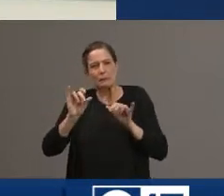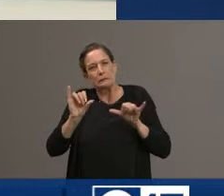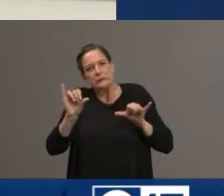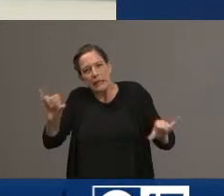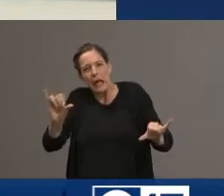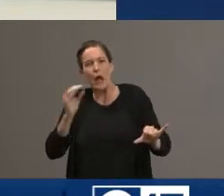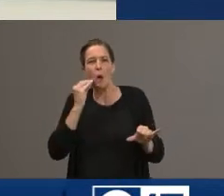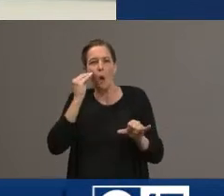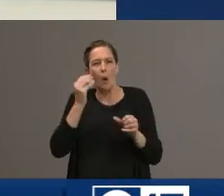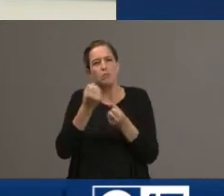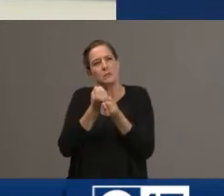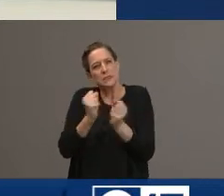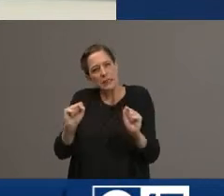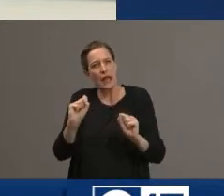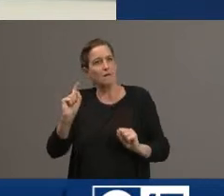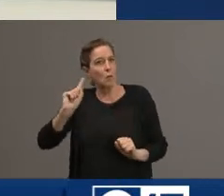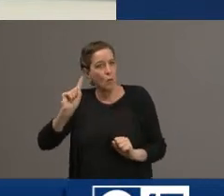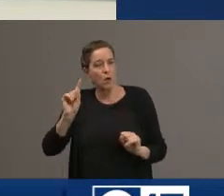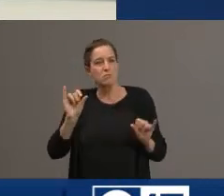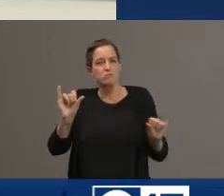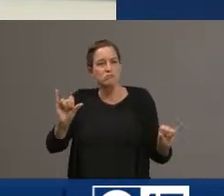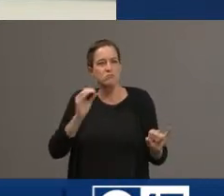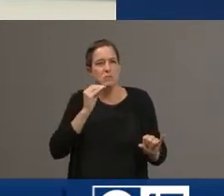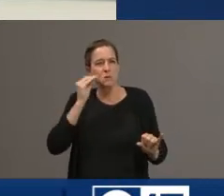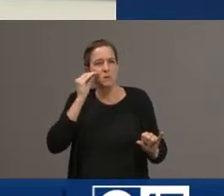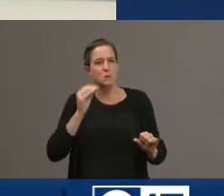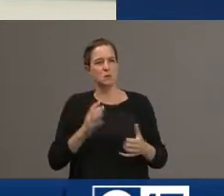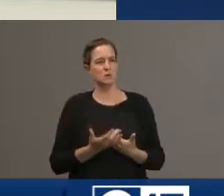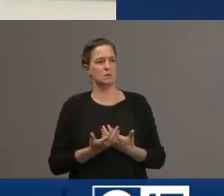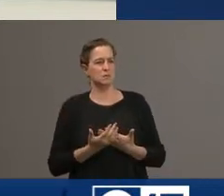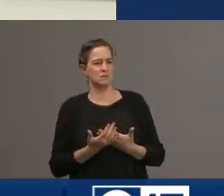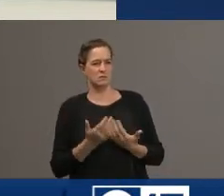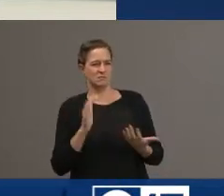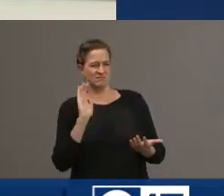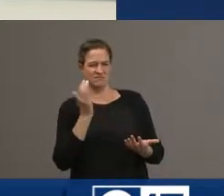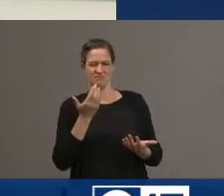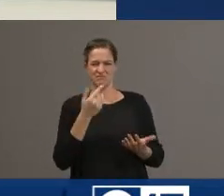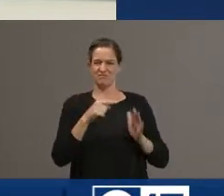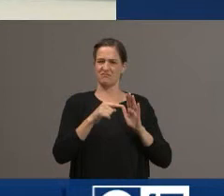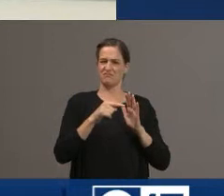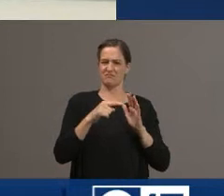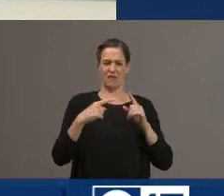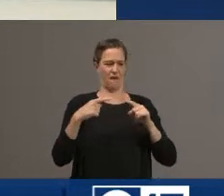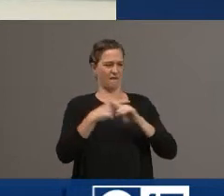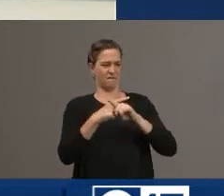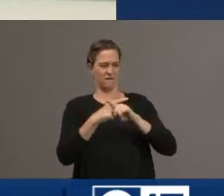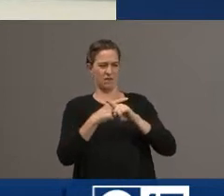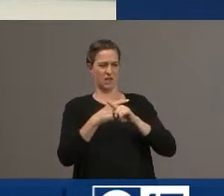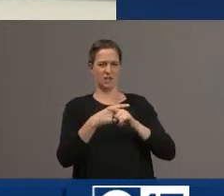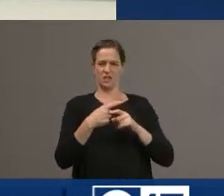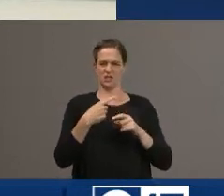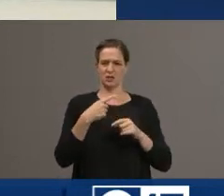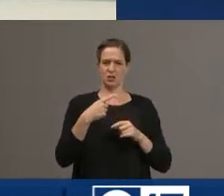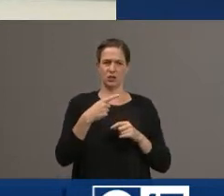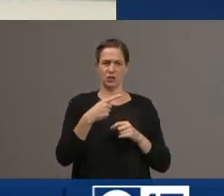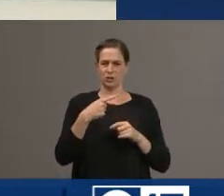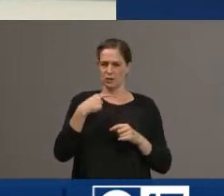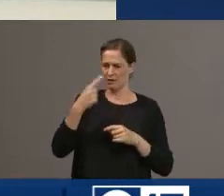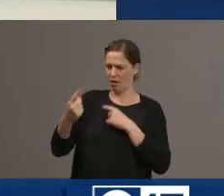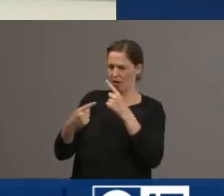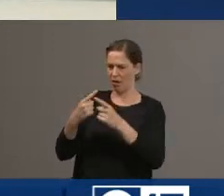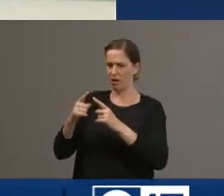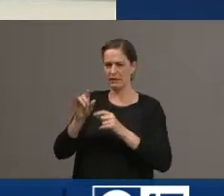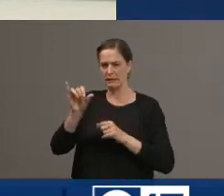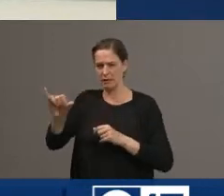all the respect, you are sending really bad signals. You say we're safer at home, but you were inside a rally with the president,